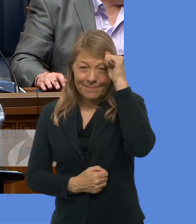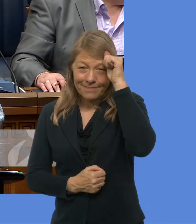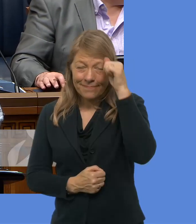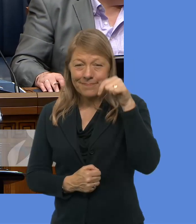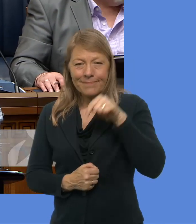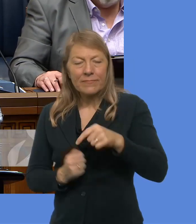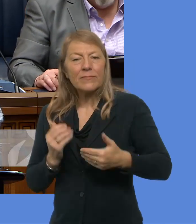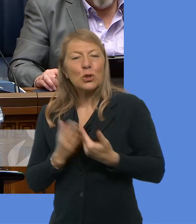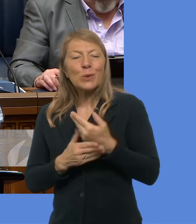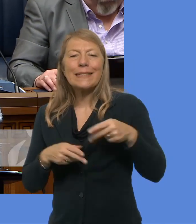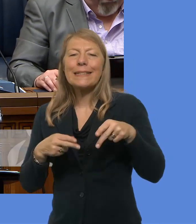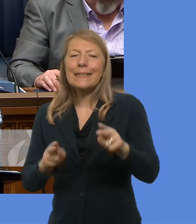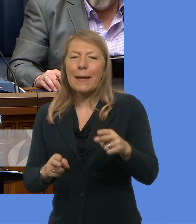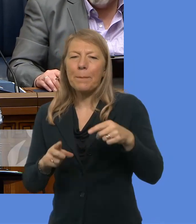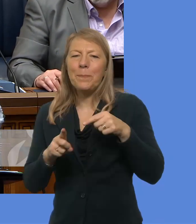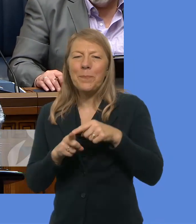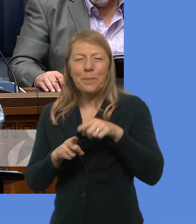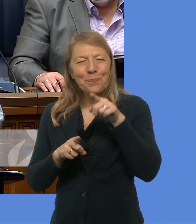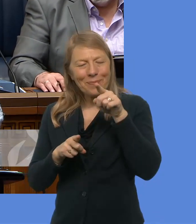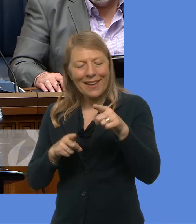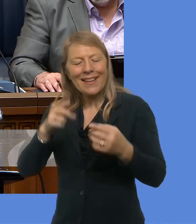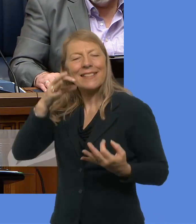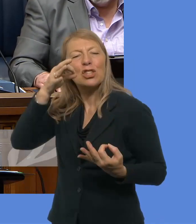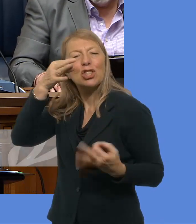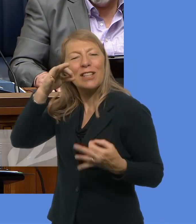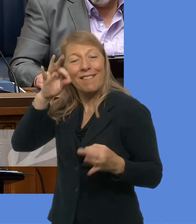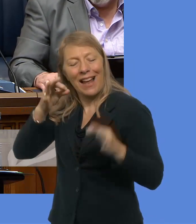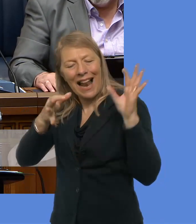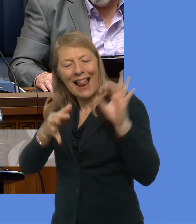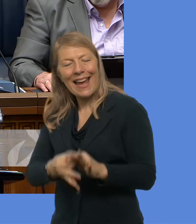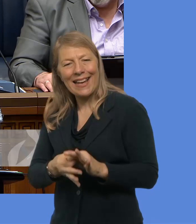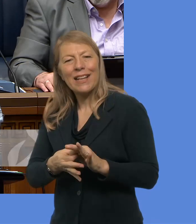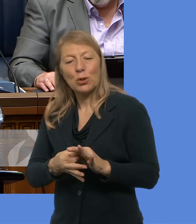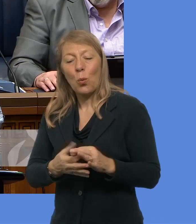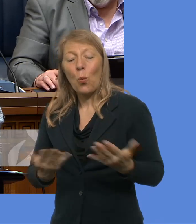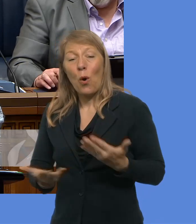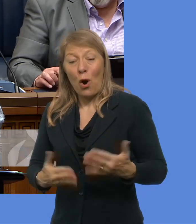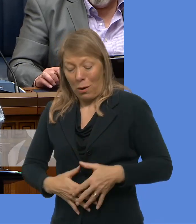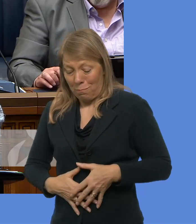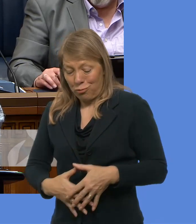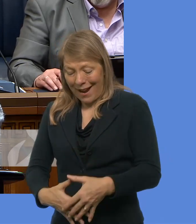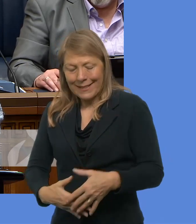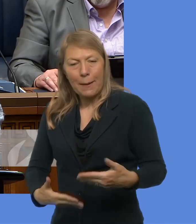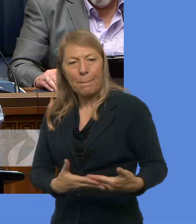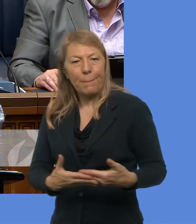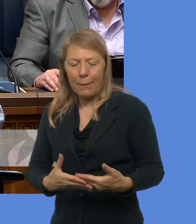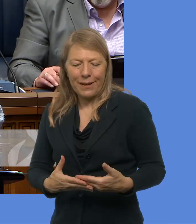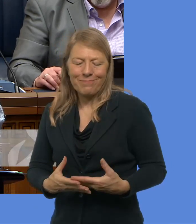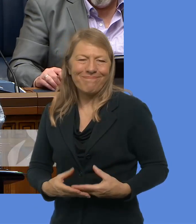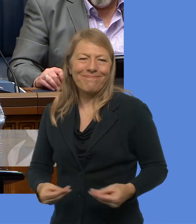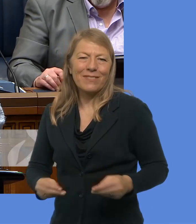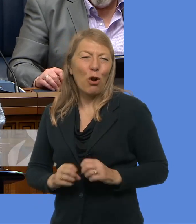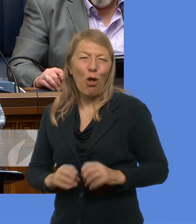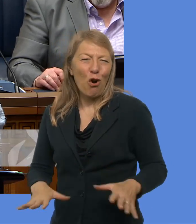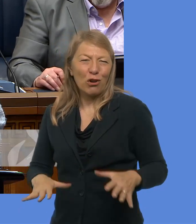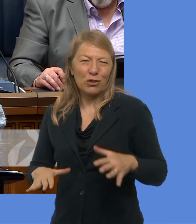forward as quickly as possible to give bereaved families the opportunity to have that formal recognition of their loss. Initial discussions